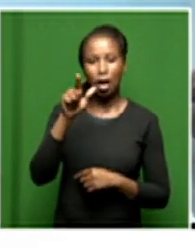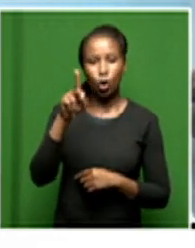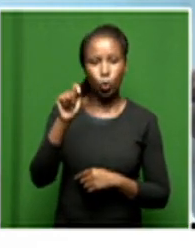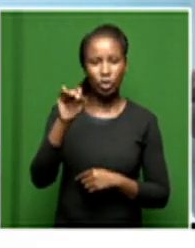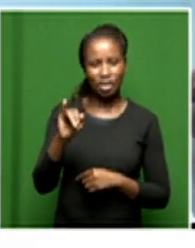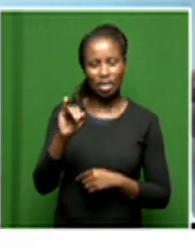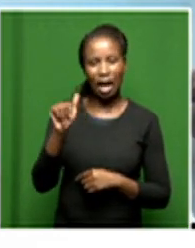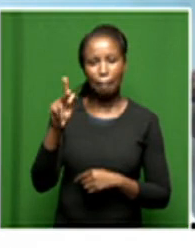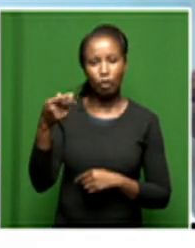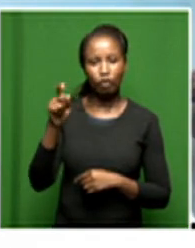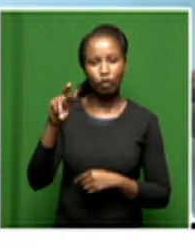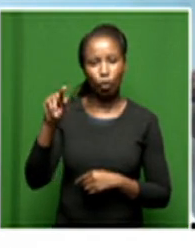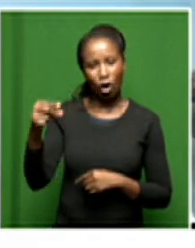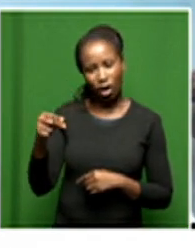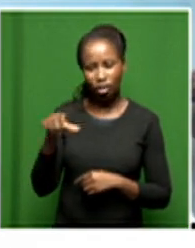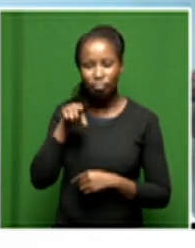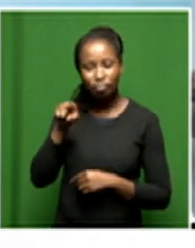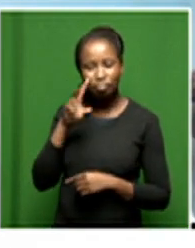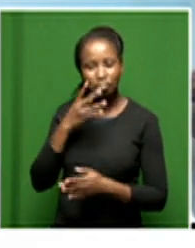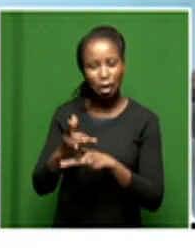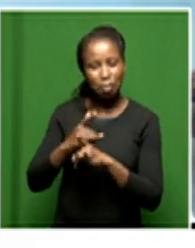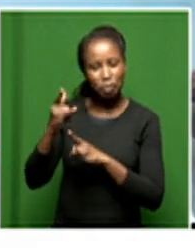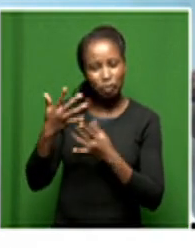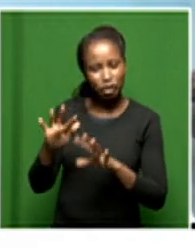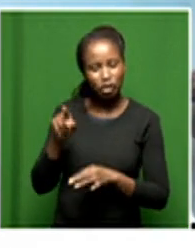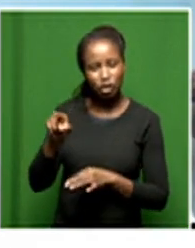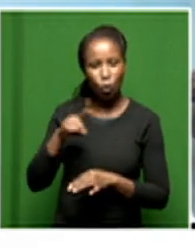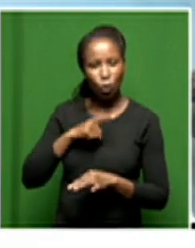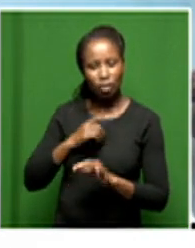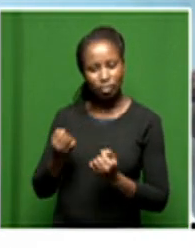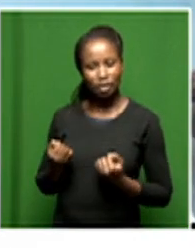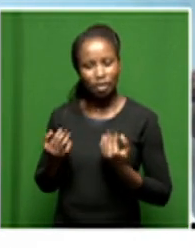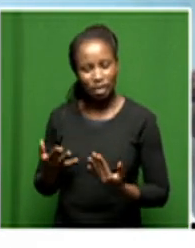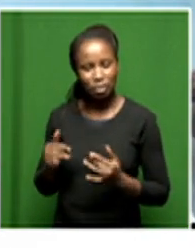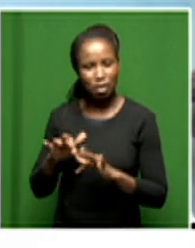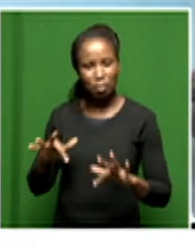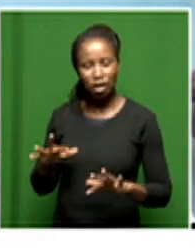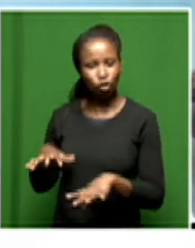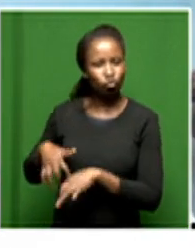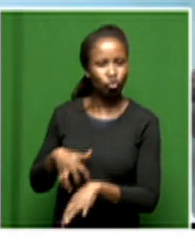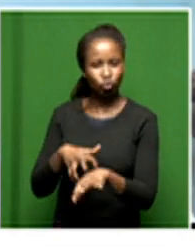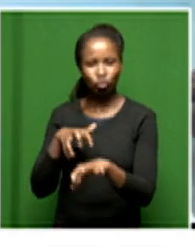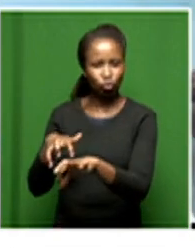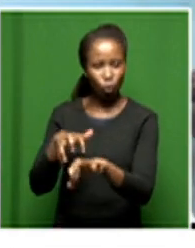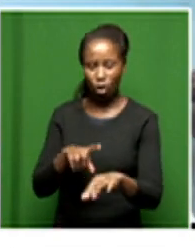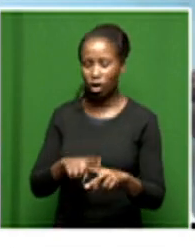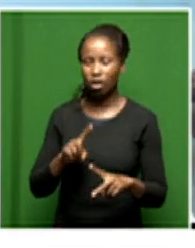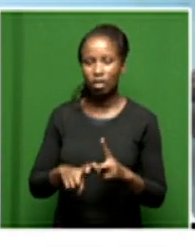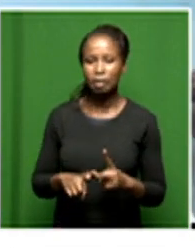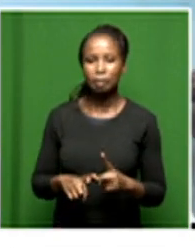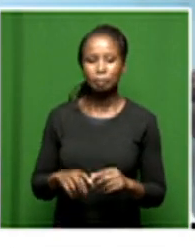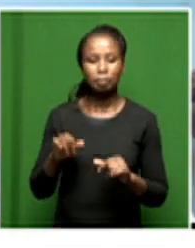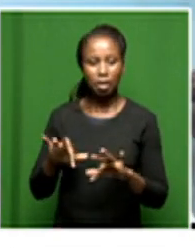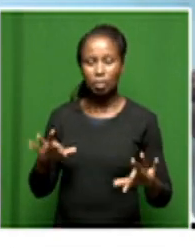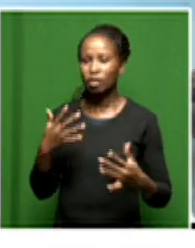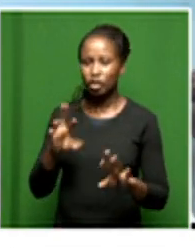again, winning there despite all of the service delivery protests, despite the disgruntlement that we